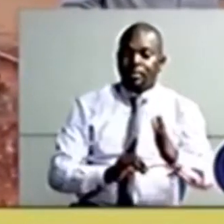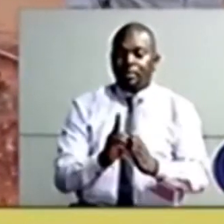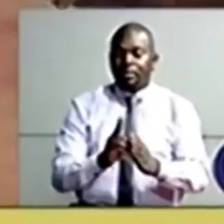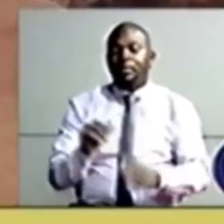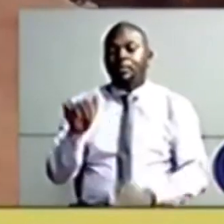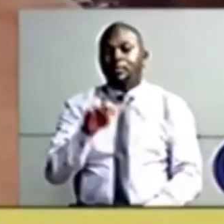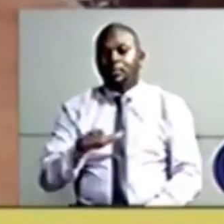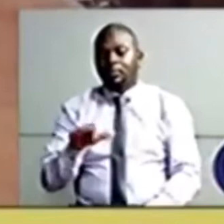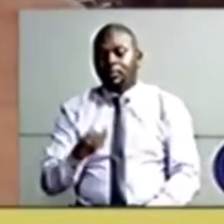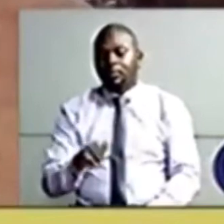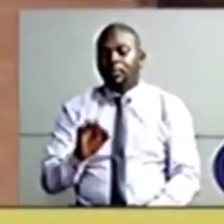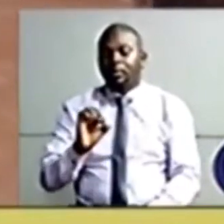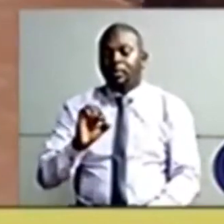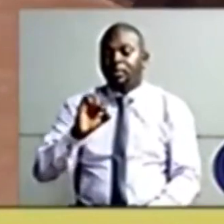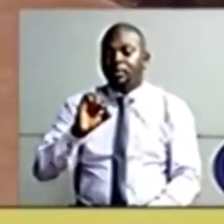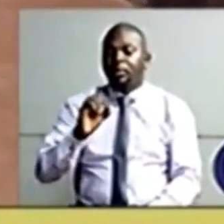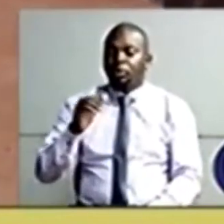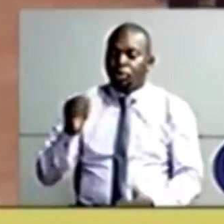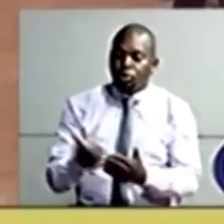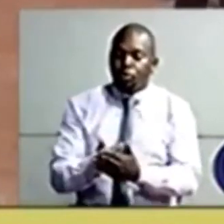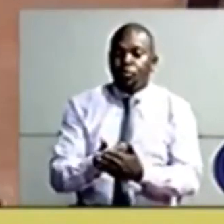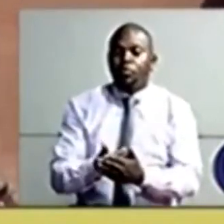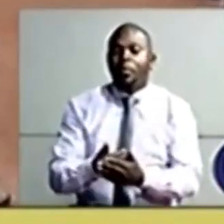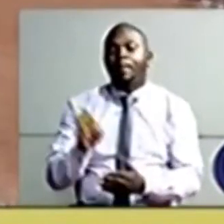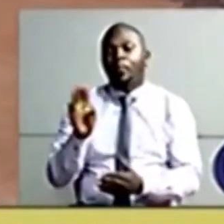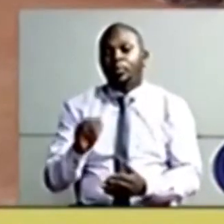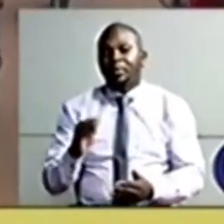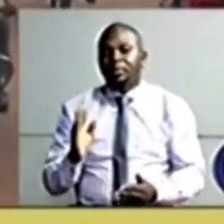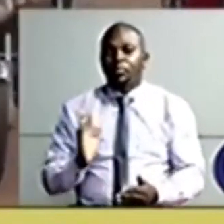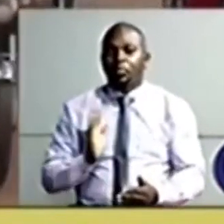towns, 8 new municipalities were brought on board.